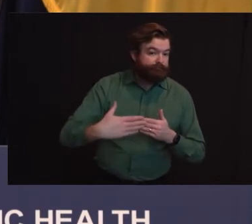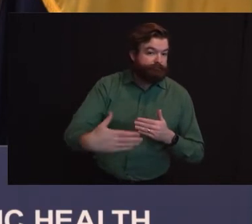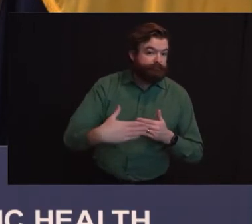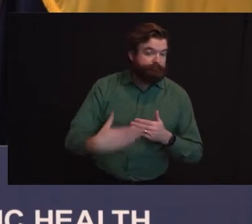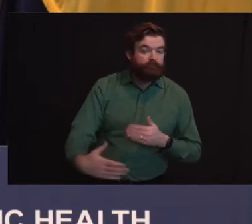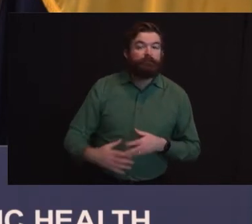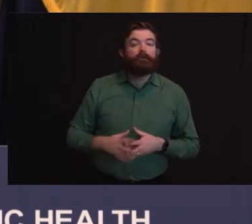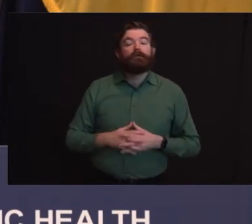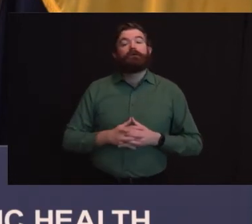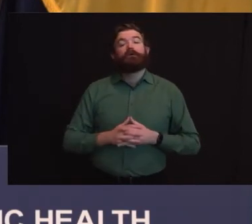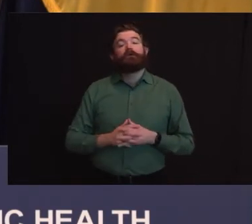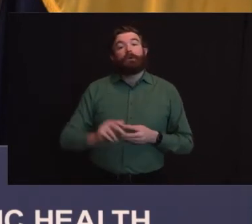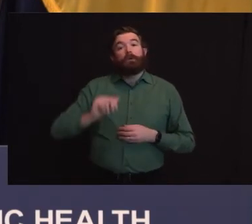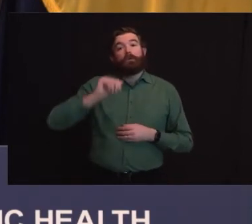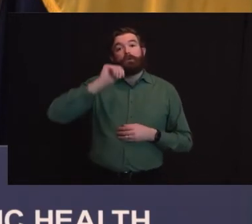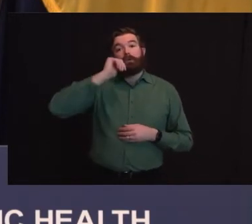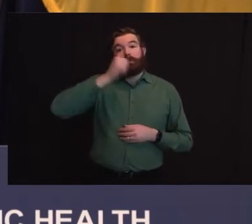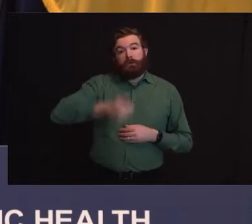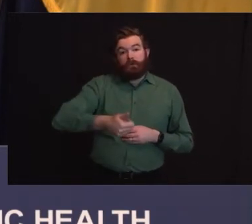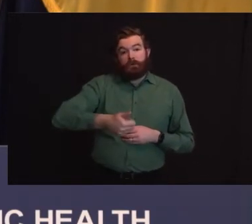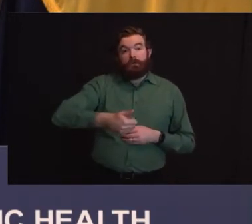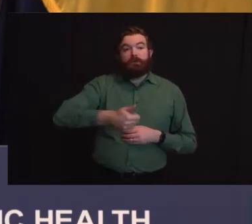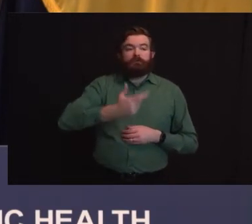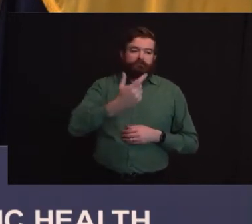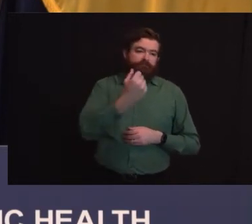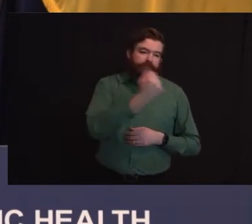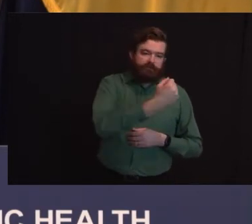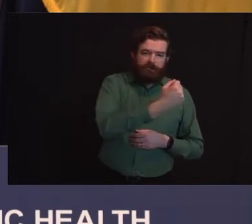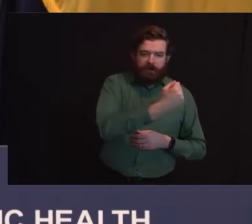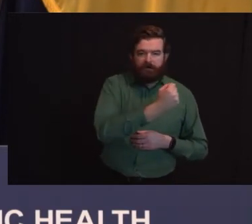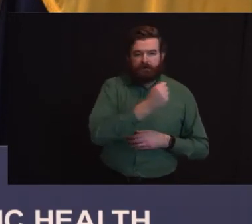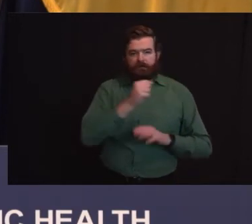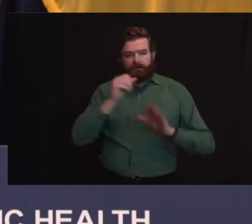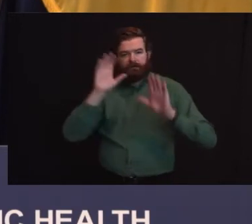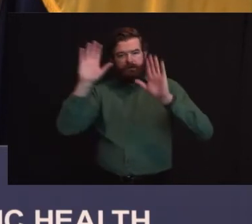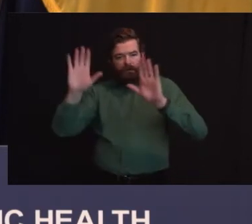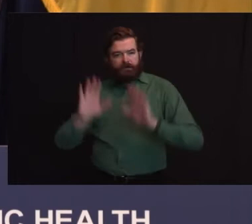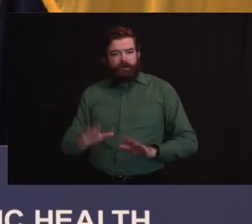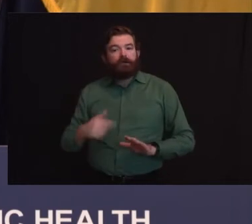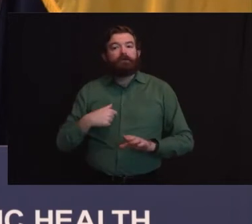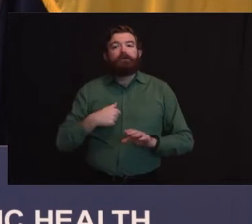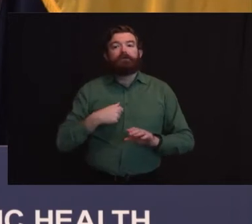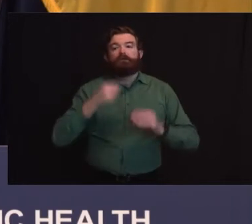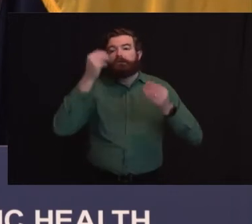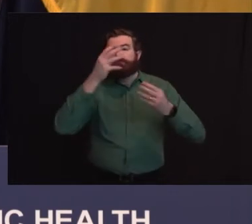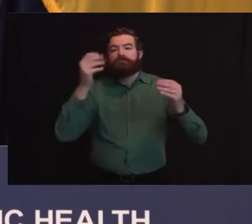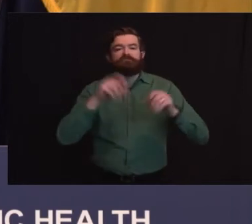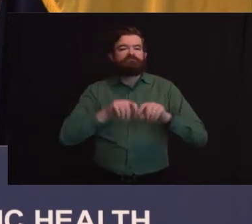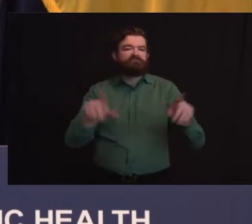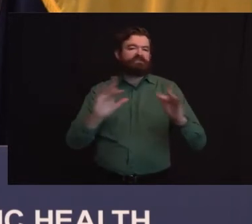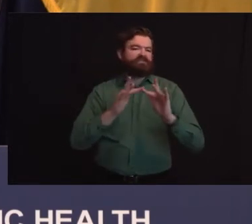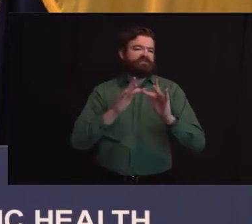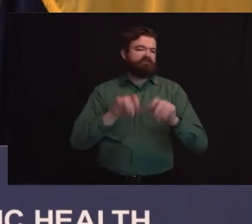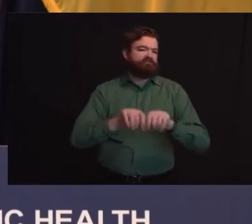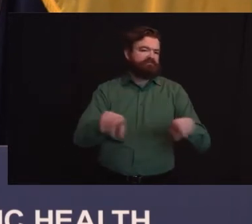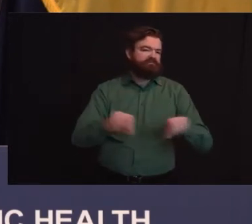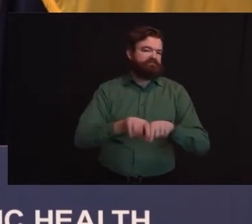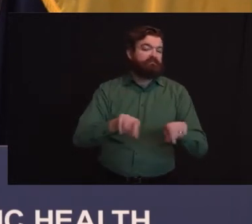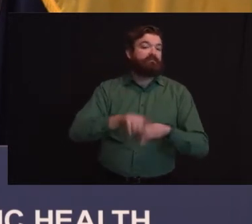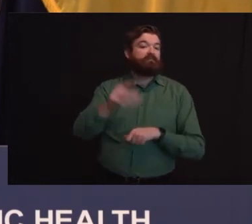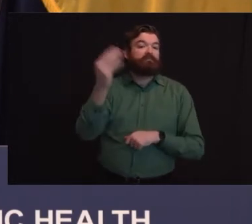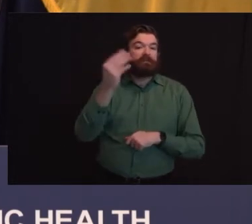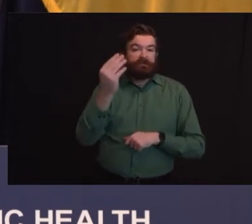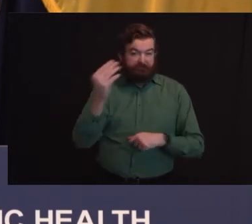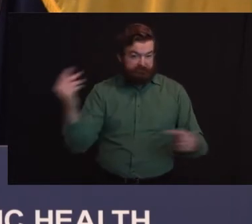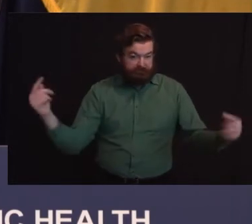and Sunday we're with you electronically. We'll let you know on Monday. But if I had to guess, we'll be doing this via Facebook or